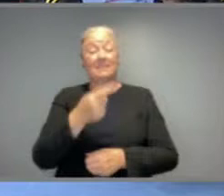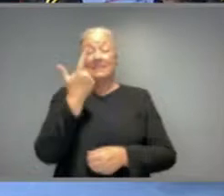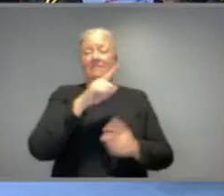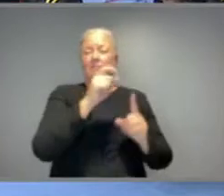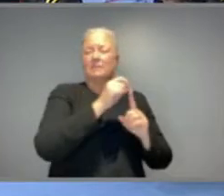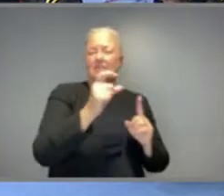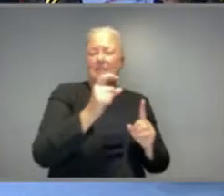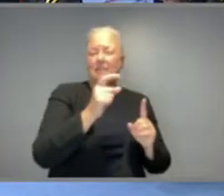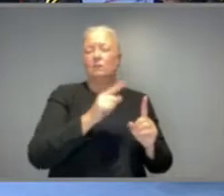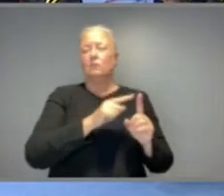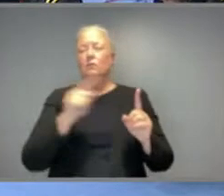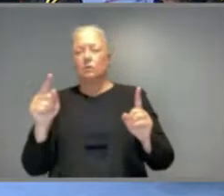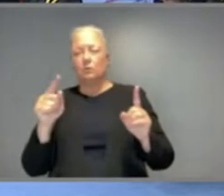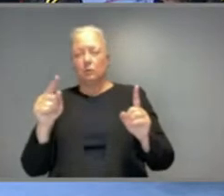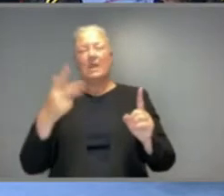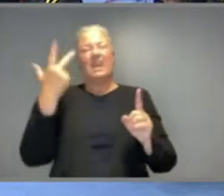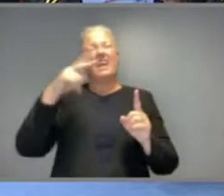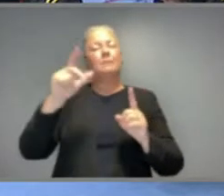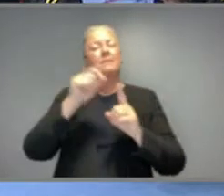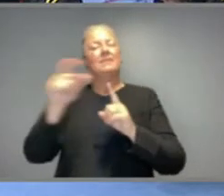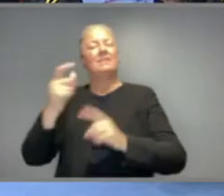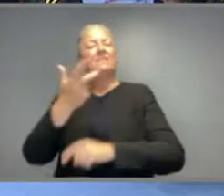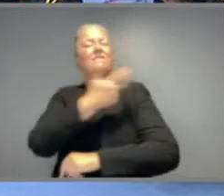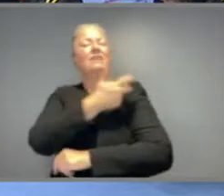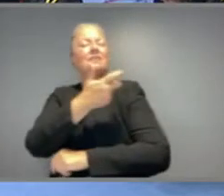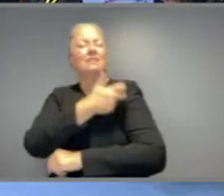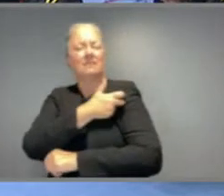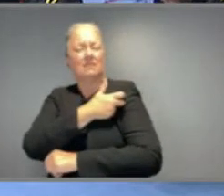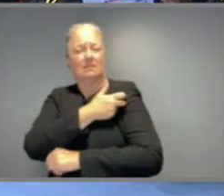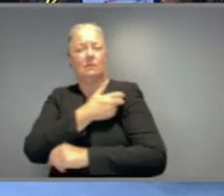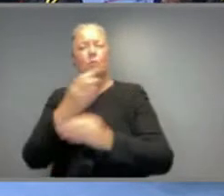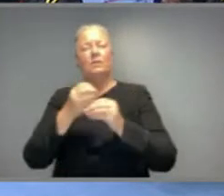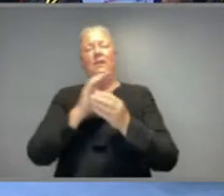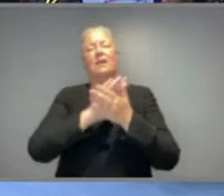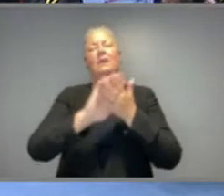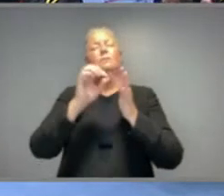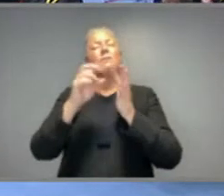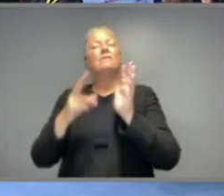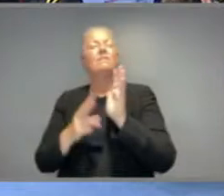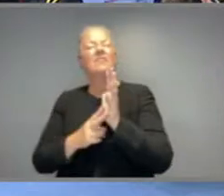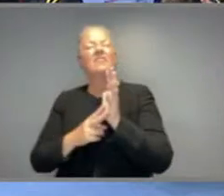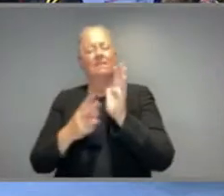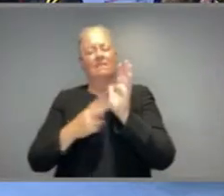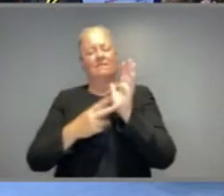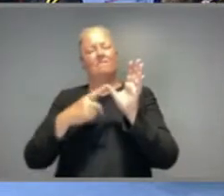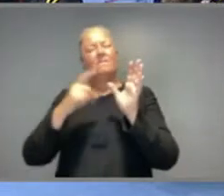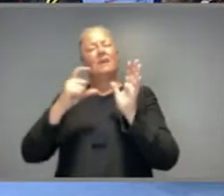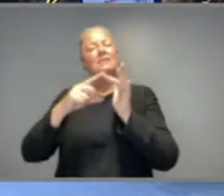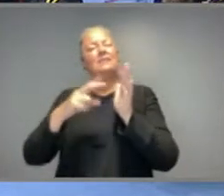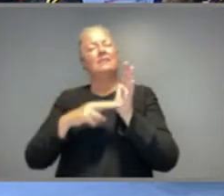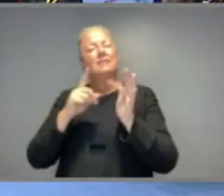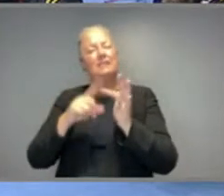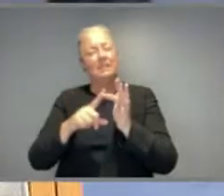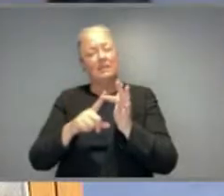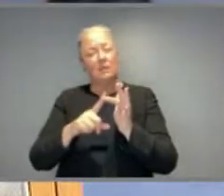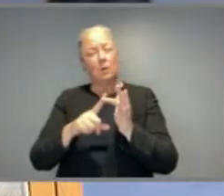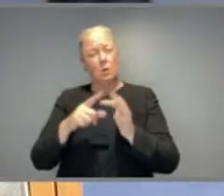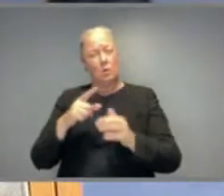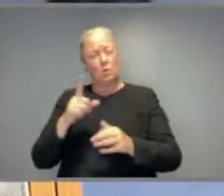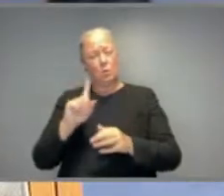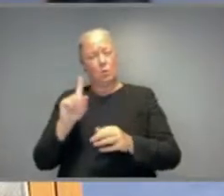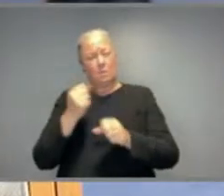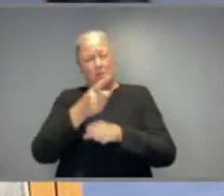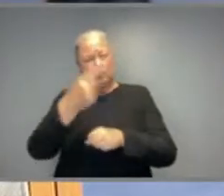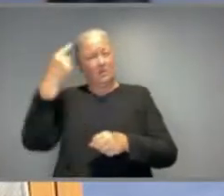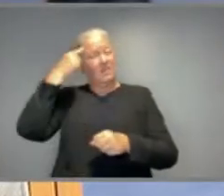vaccination rate to the 80% vaccination rate with the HPV vaccine. What makes you think, when other countries like the